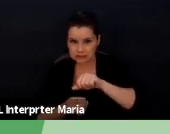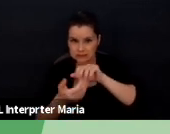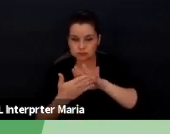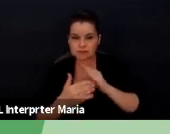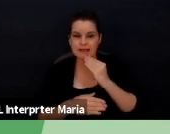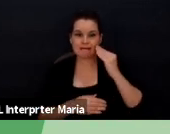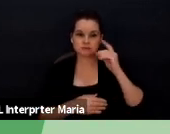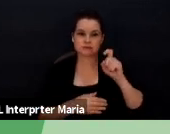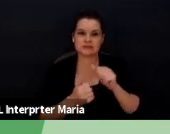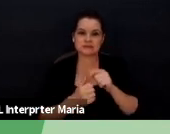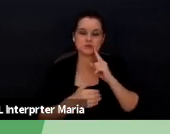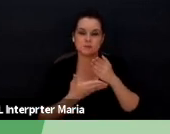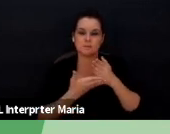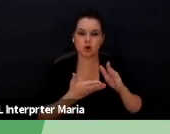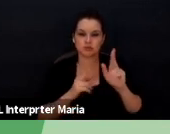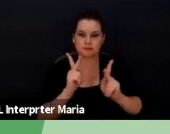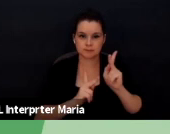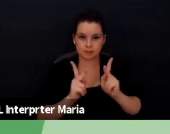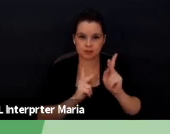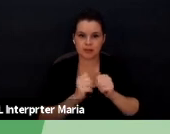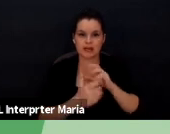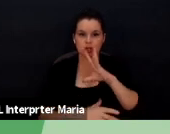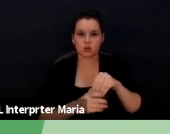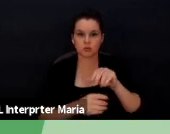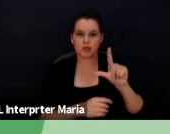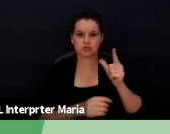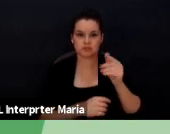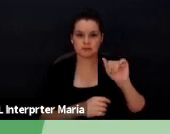housing needs of marginalized populations, including